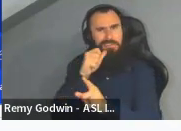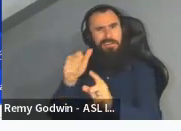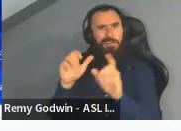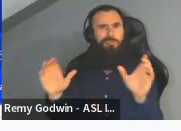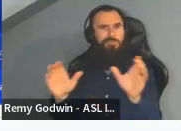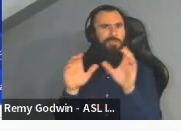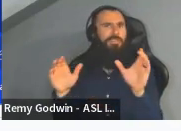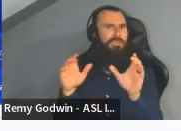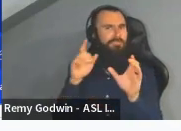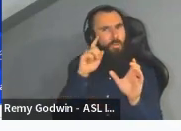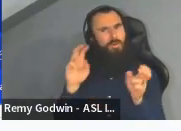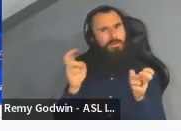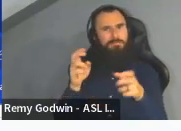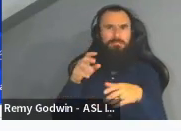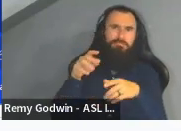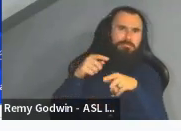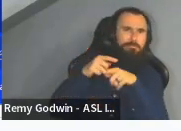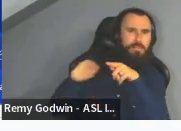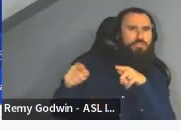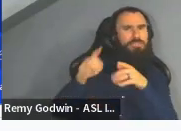designed instruction, or